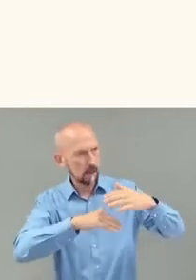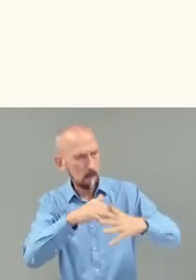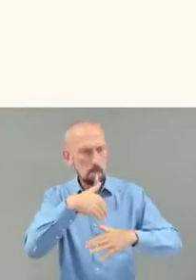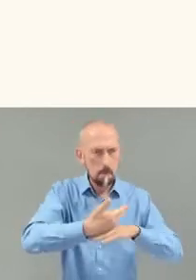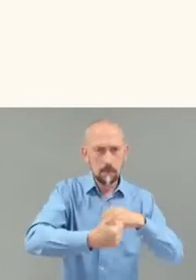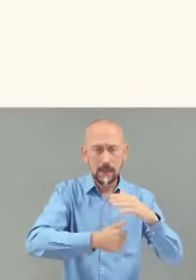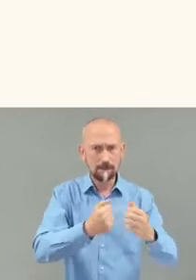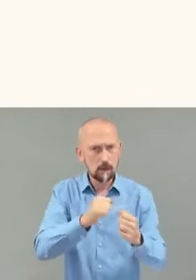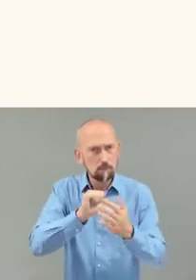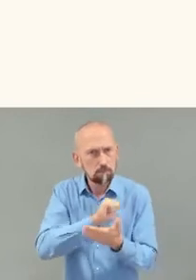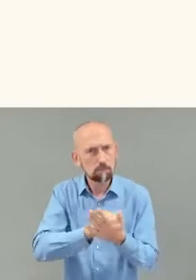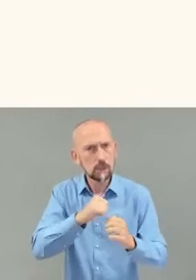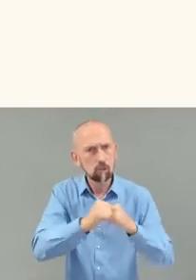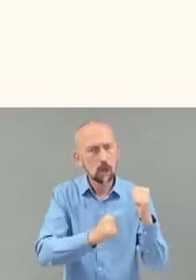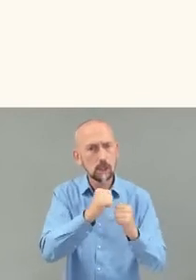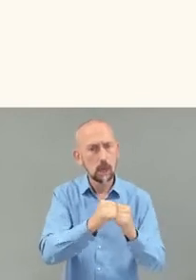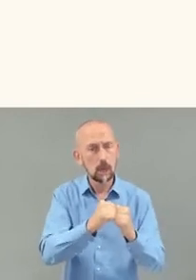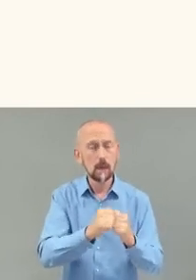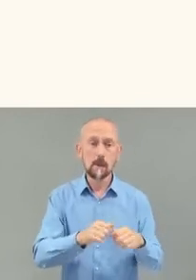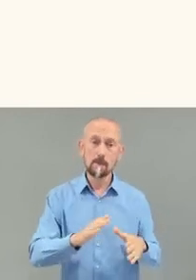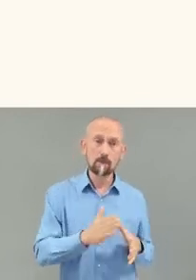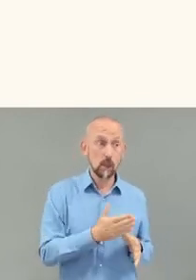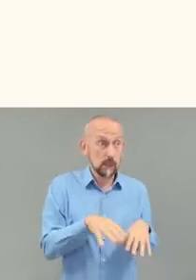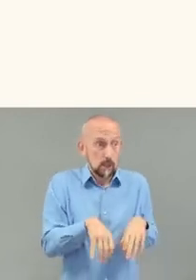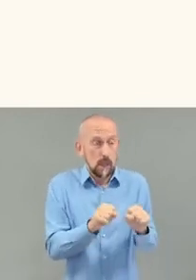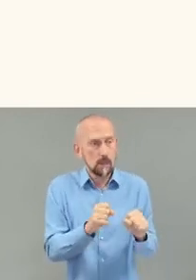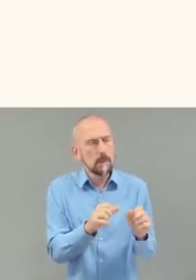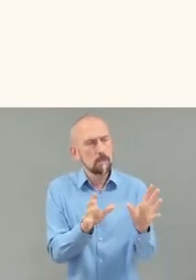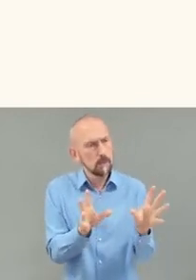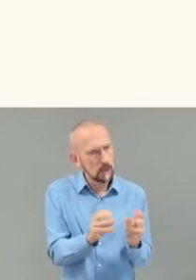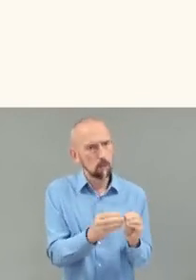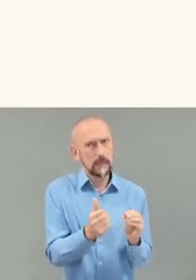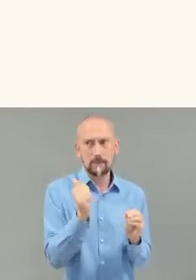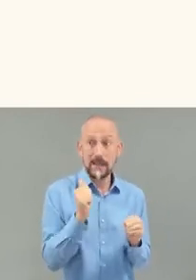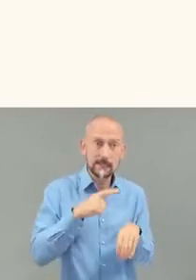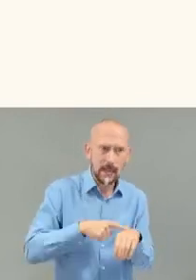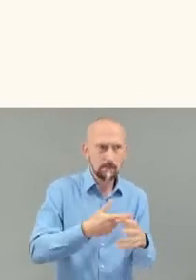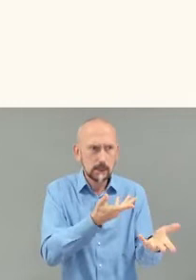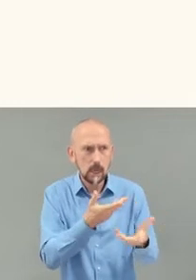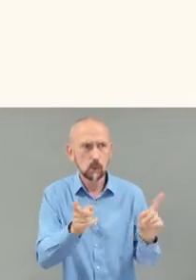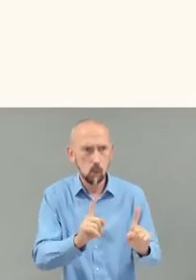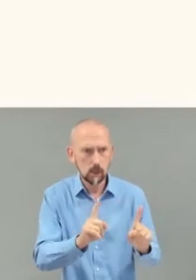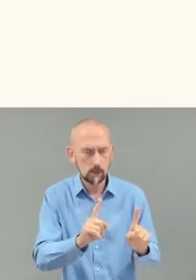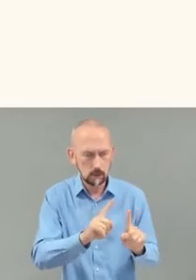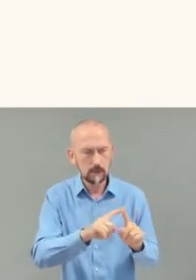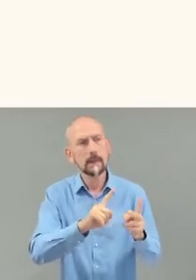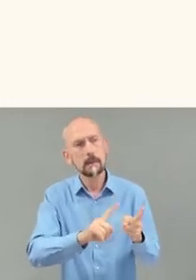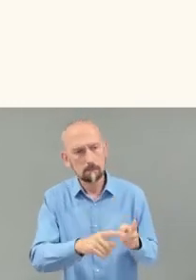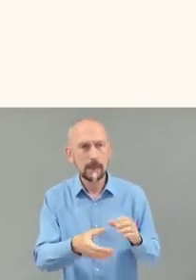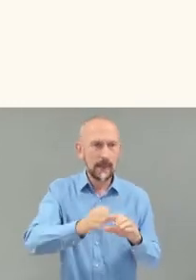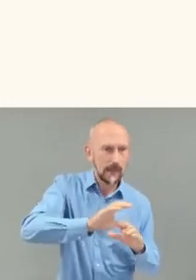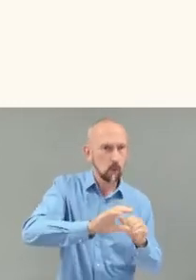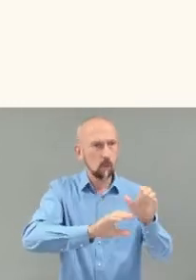starting always with a brief recap of what was previously discussed and then building on this. Within a year, we were able